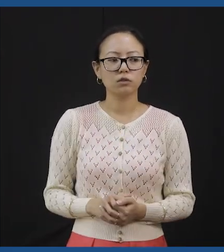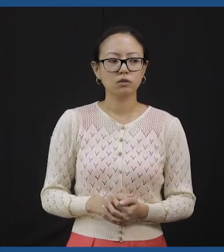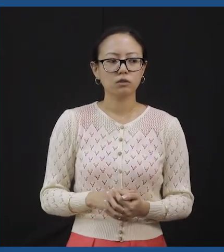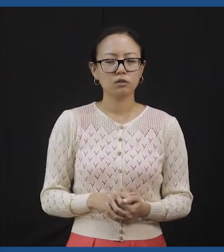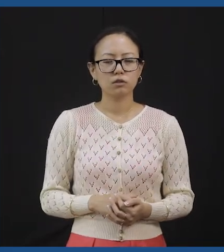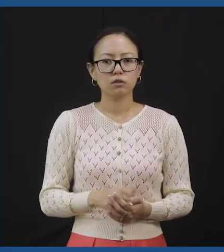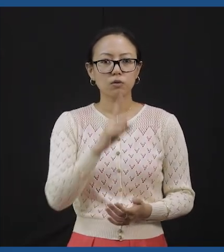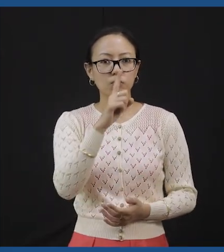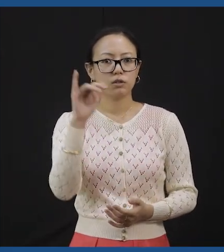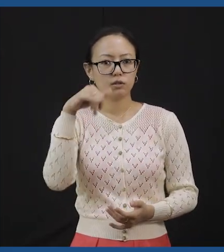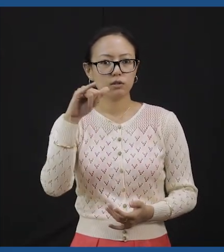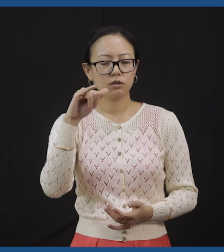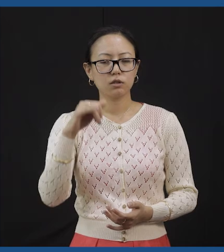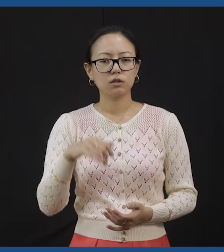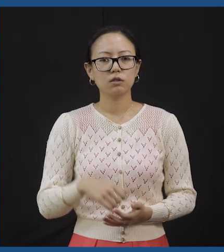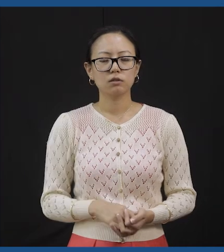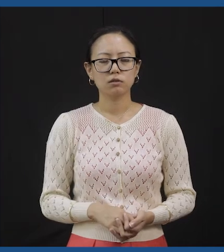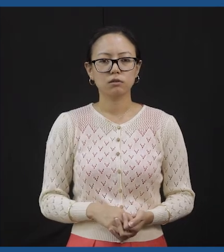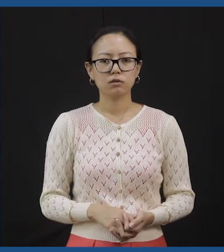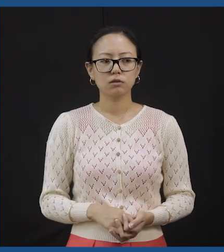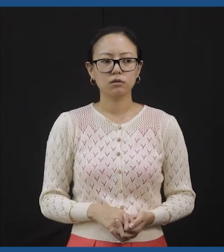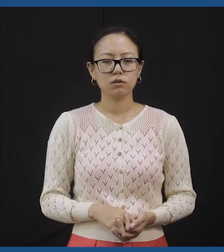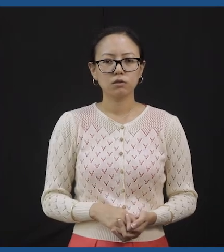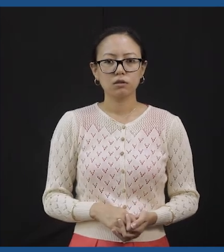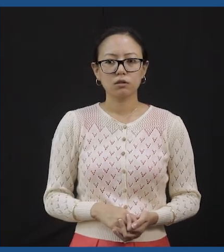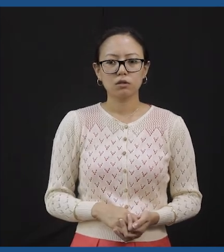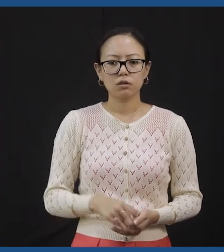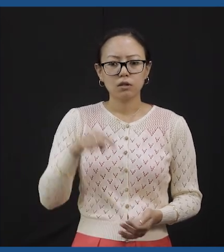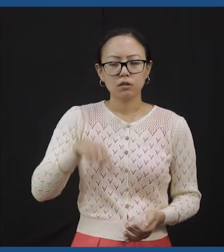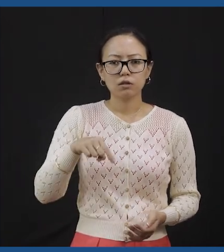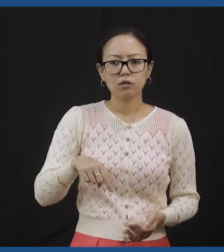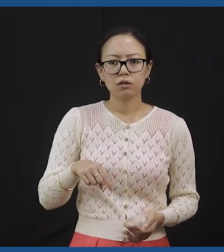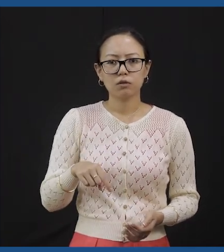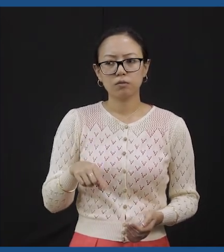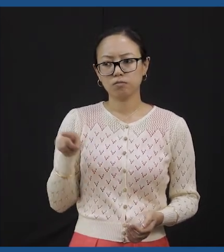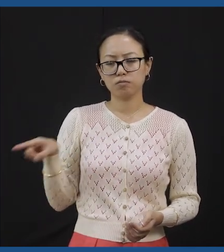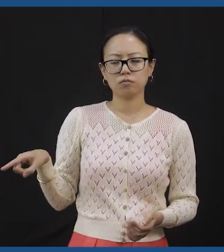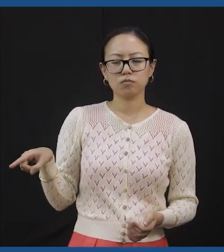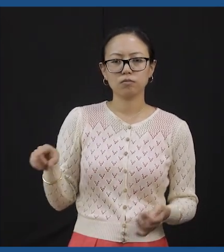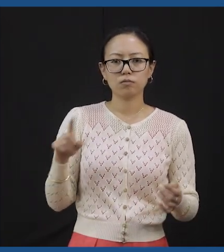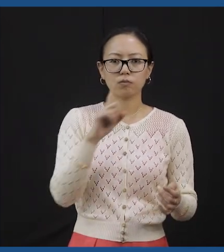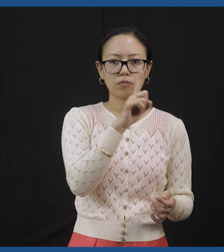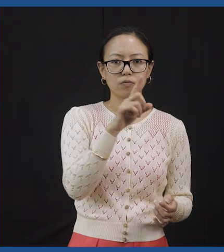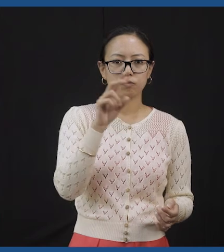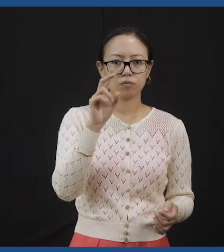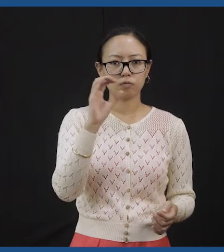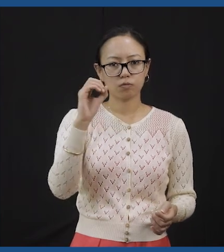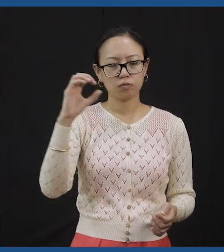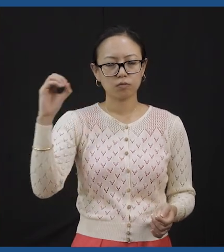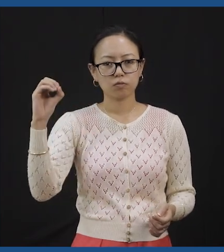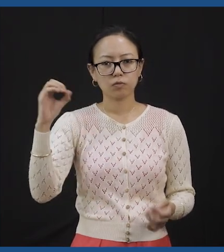So how much did he left now? So in order to find out how much does he have now, from this 100 we will subtract